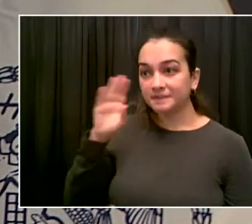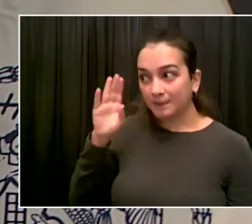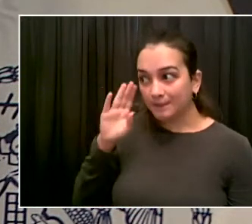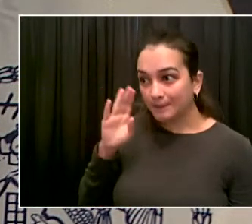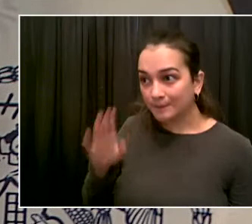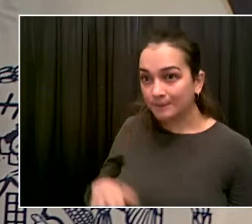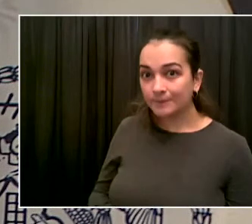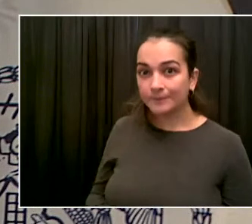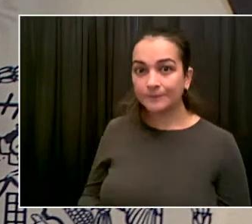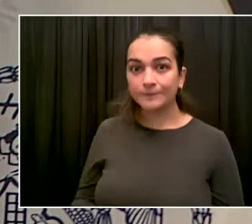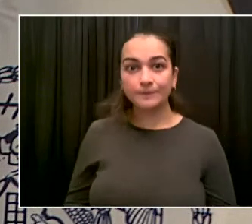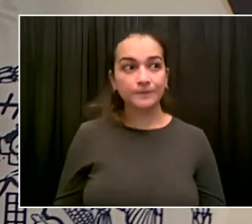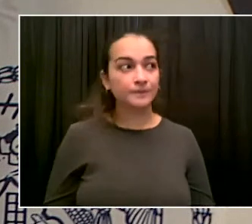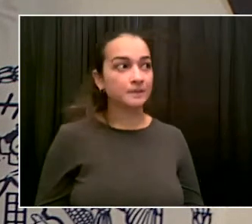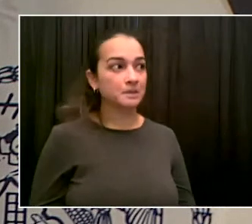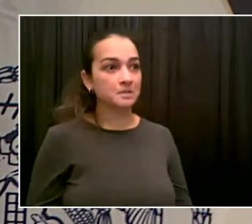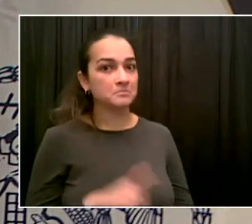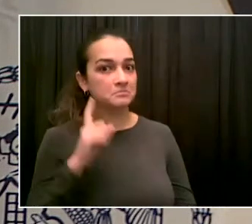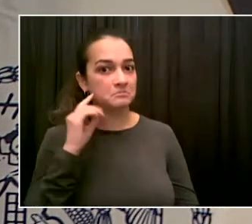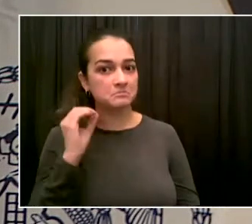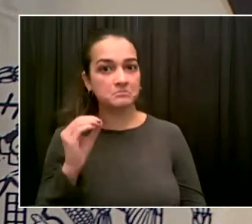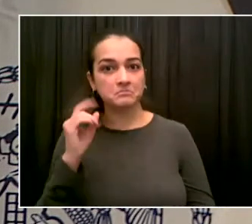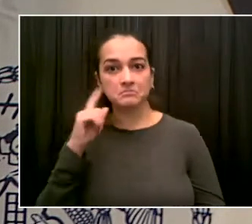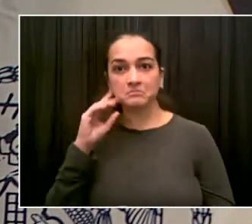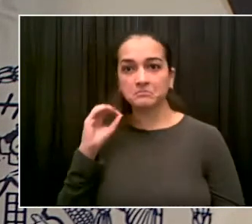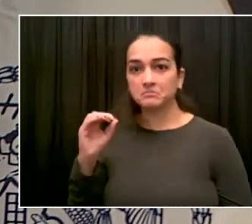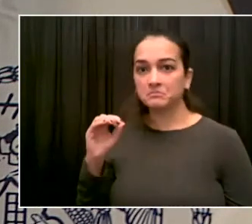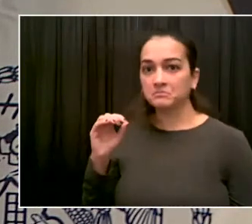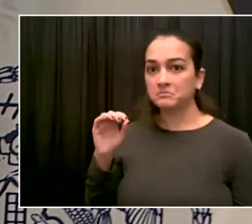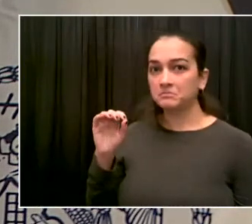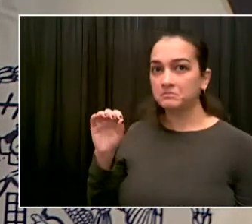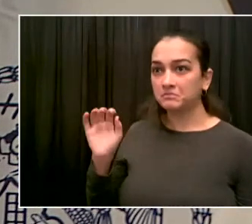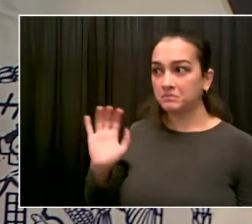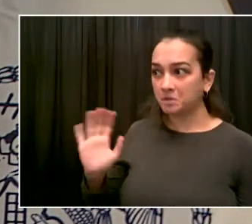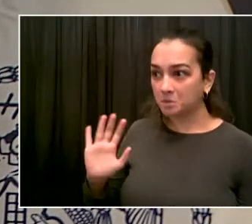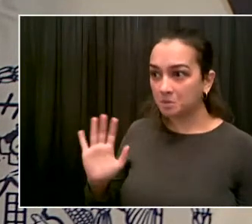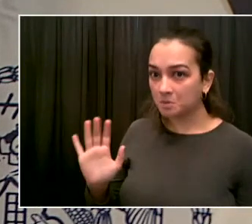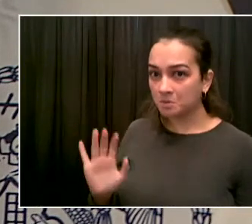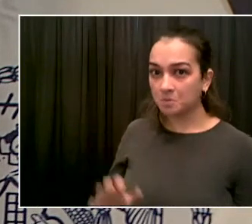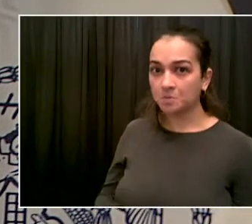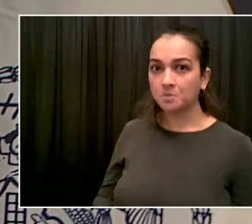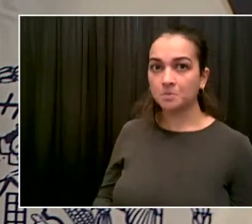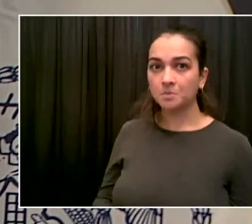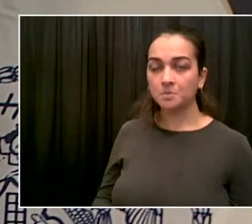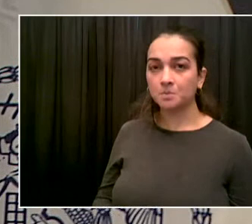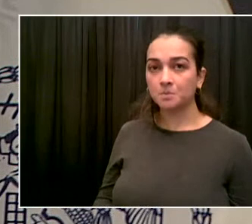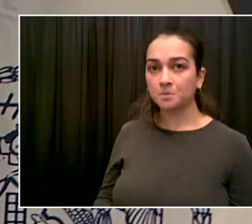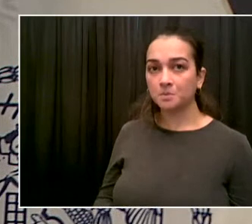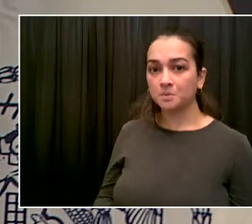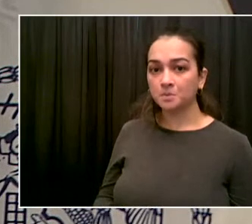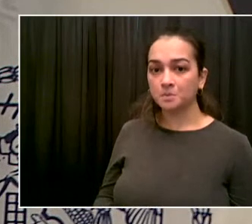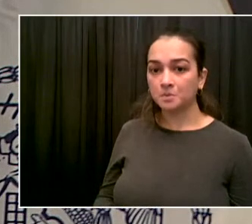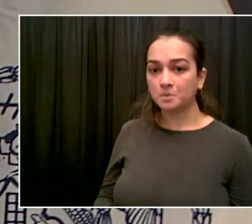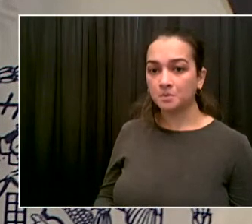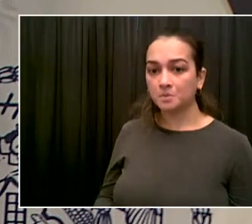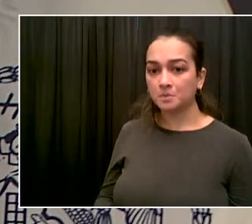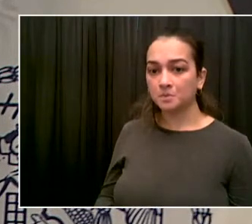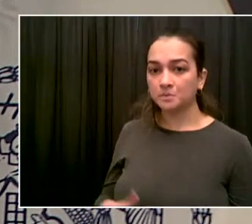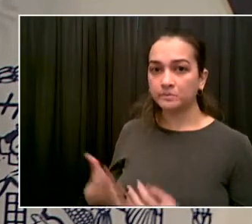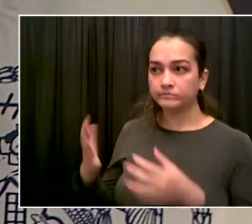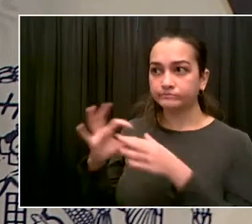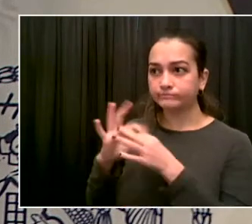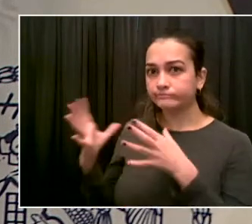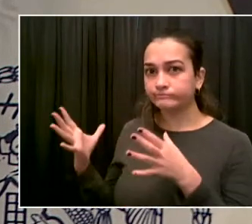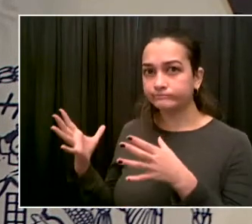You got him or not? Are you muted? Nolan, you may be muted. All right, if he's not there, we can come back to him if you can't hear